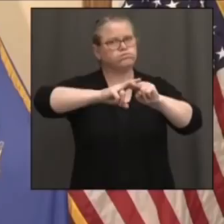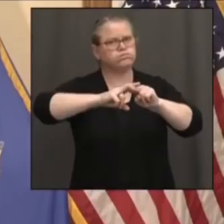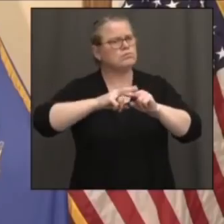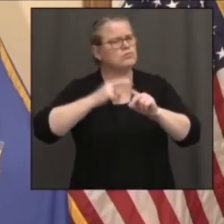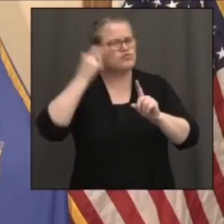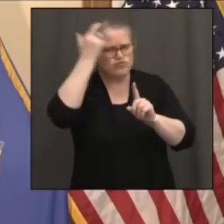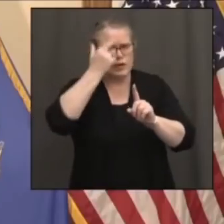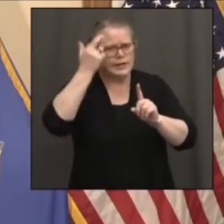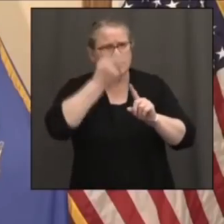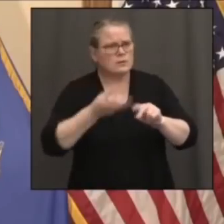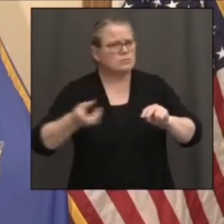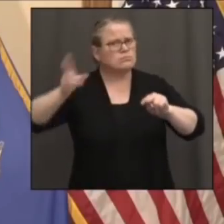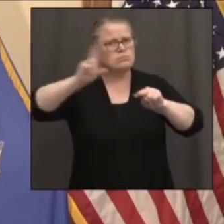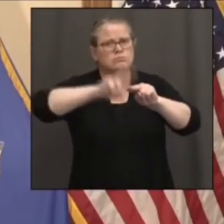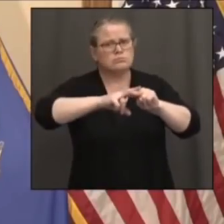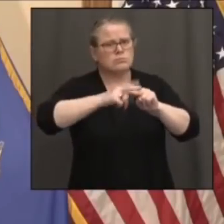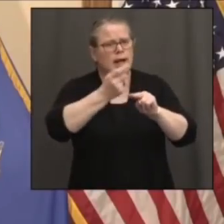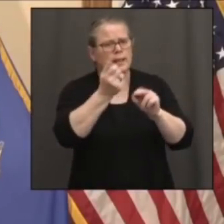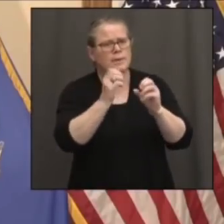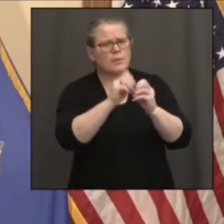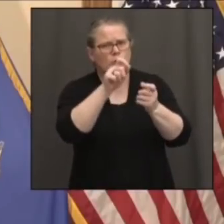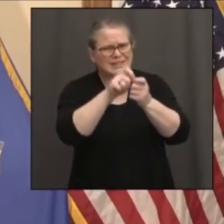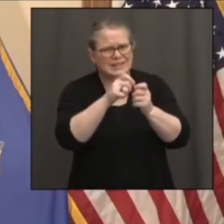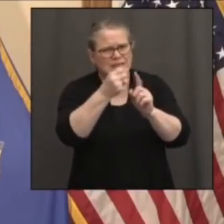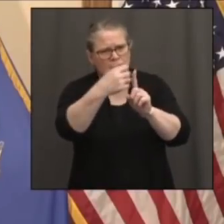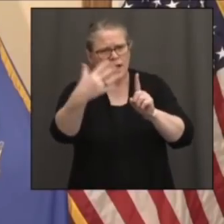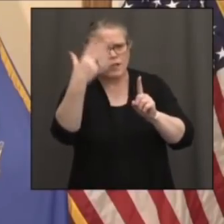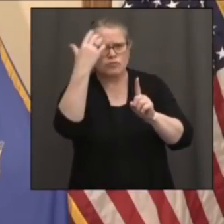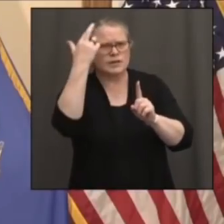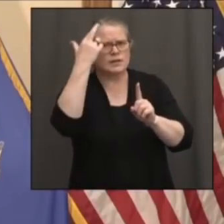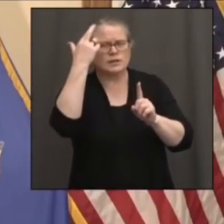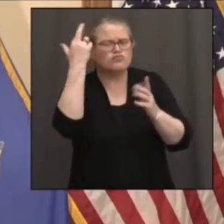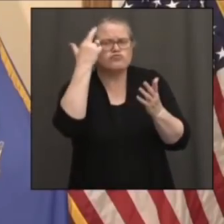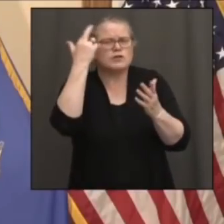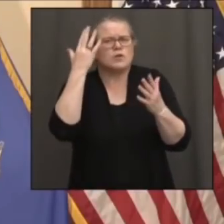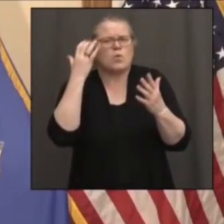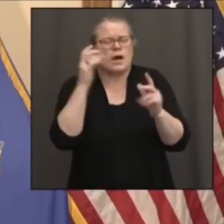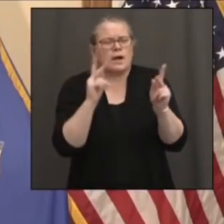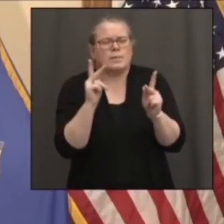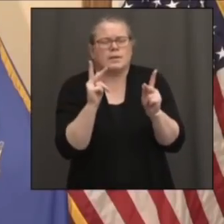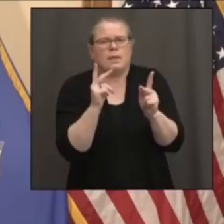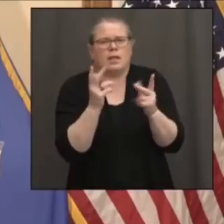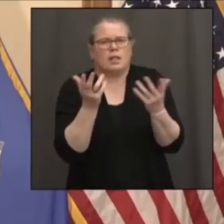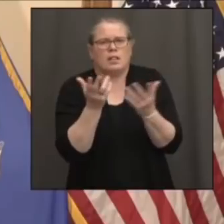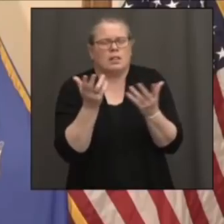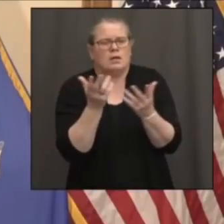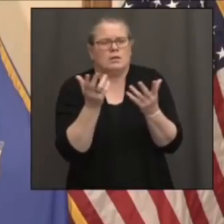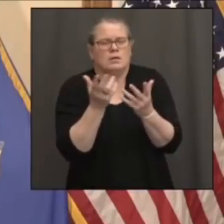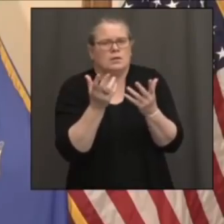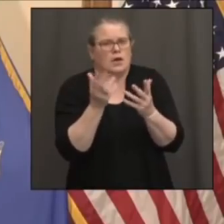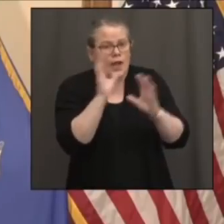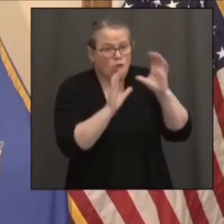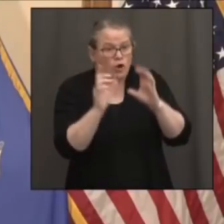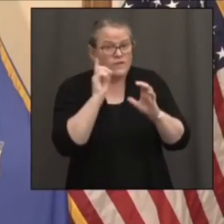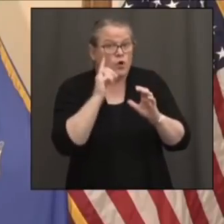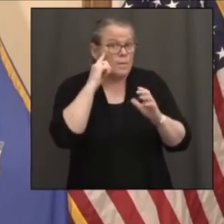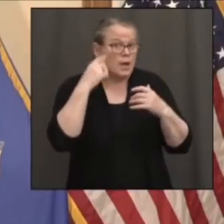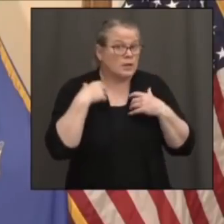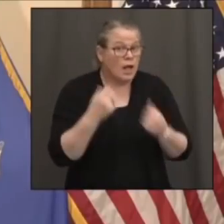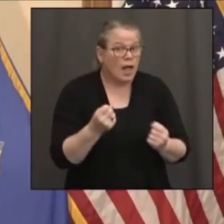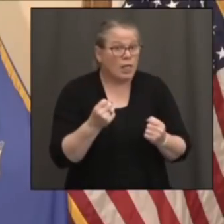you provide a little detail on, the reasons for these calls? Are these people seeking substance abuse programs, mental